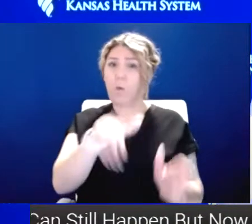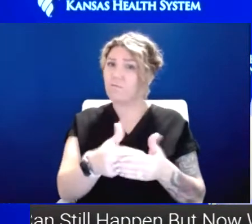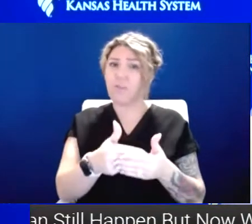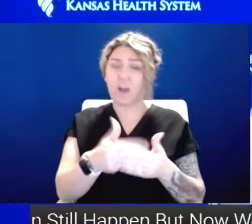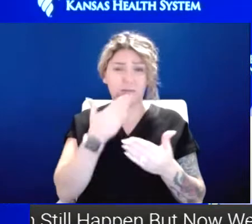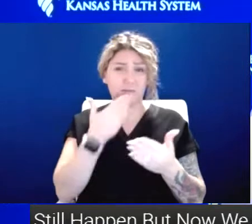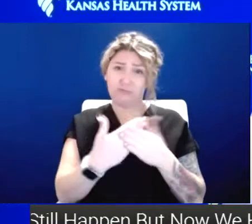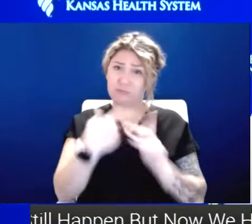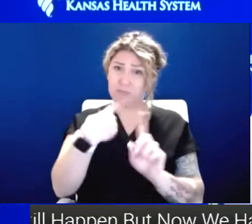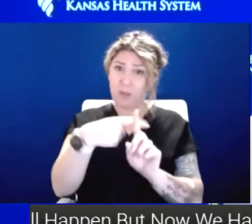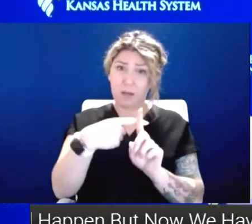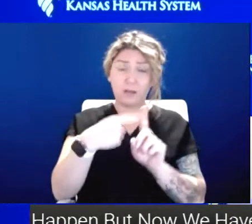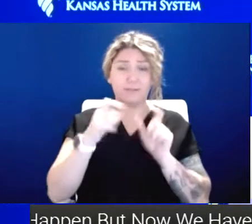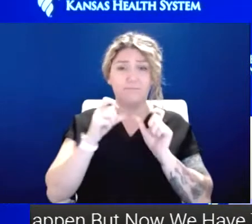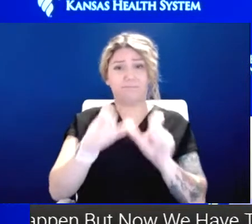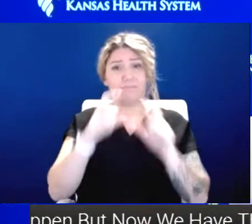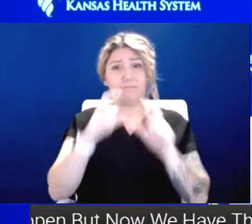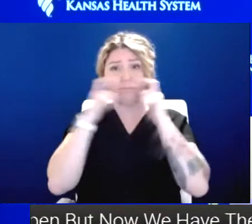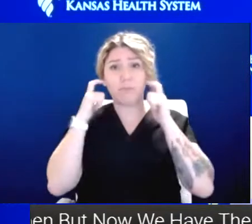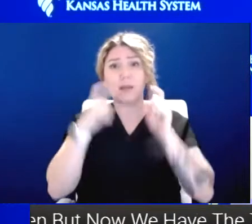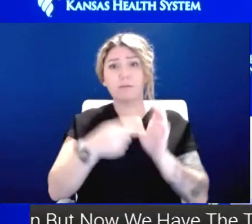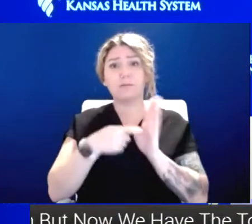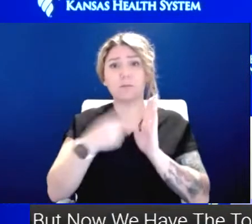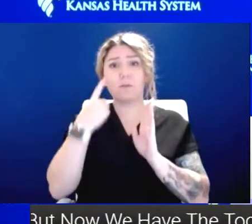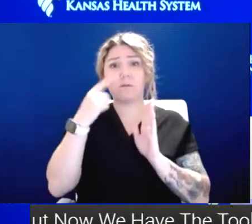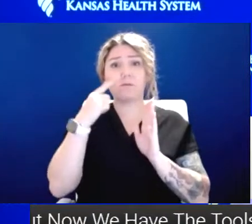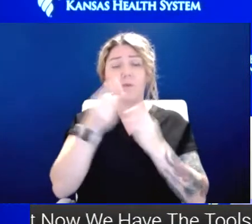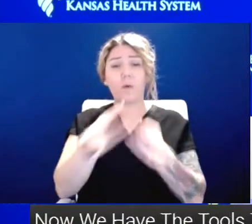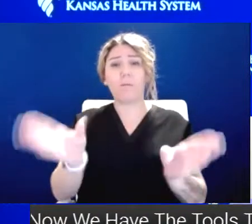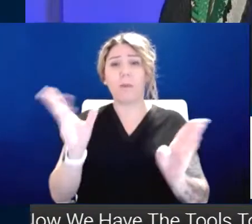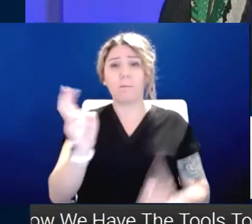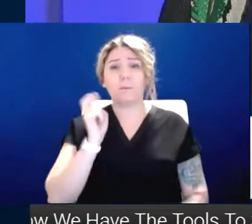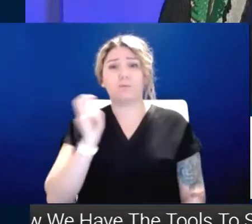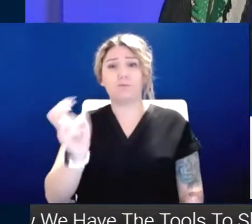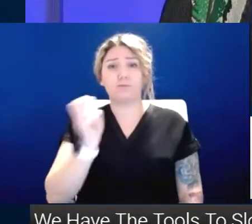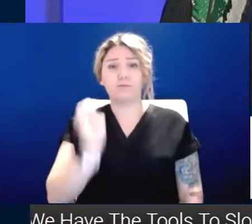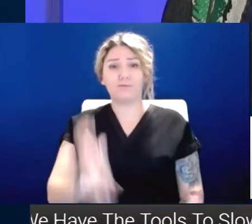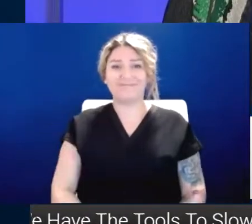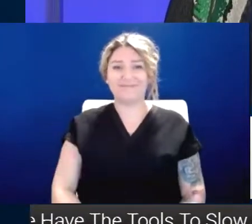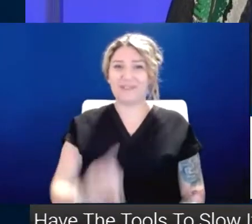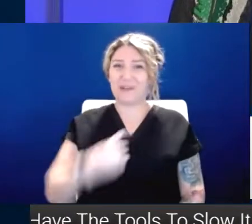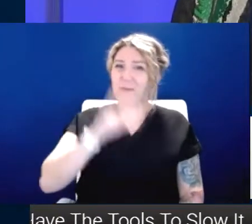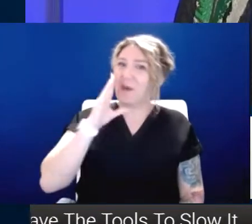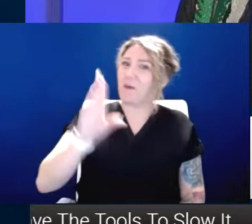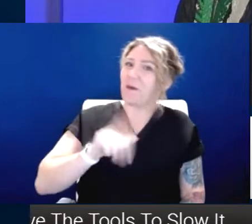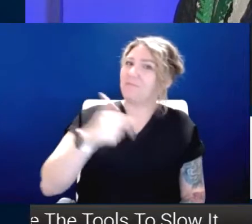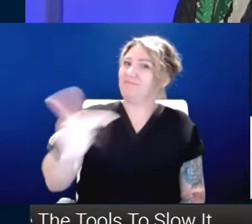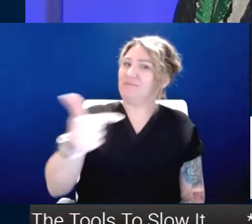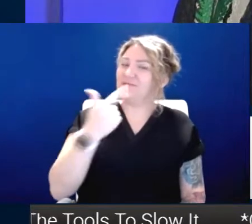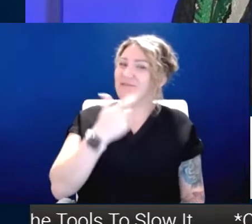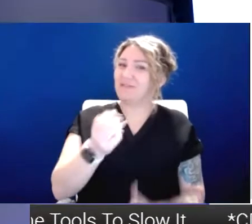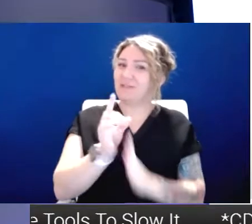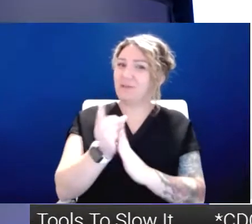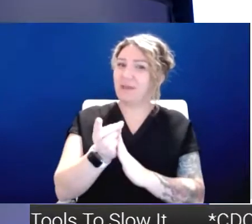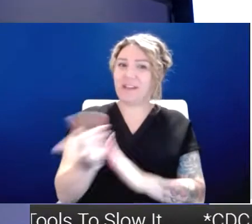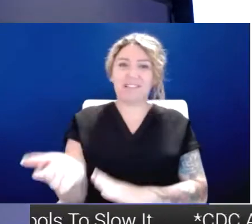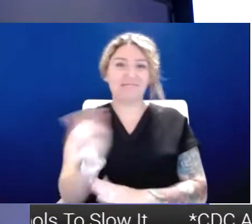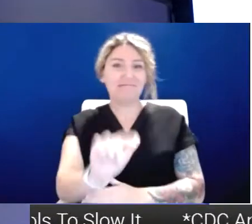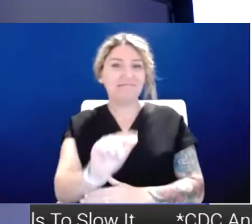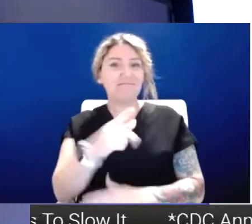continue those mask mandates for those public transportation areas. All right, we'll get back with you in just a few moments. Let's get back with Dr.